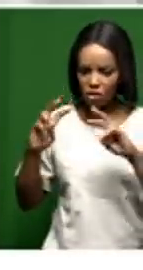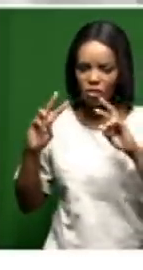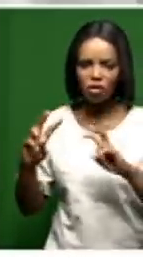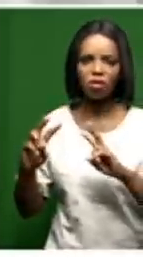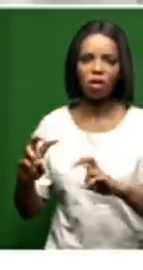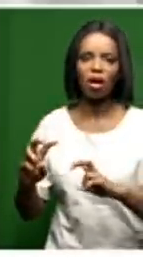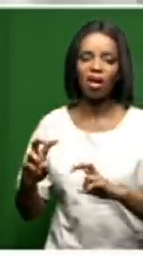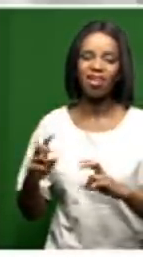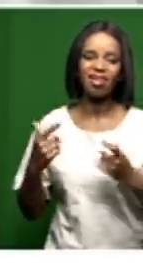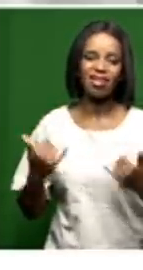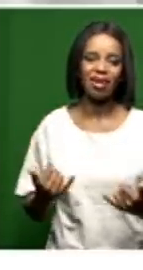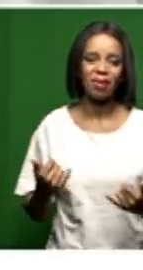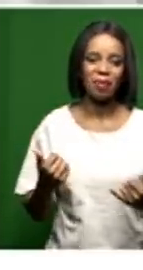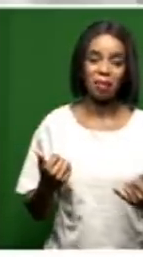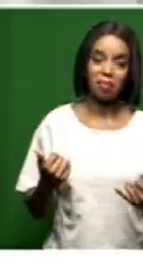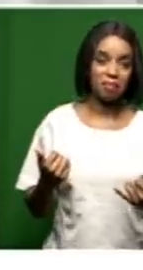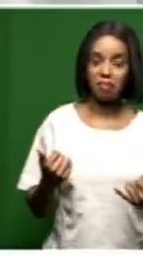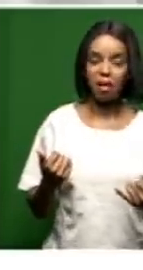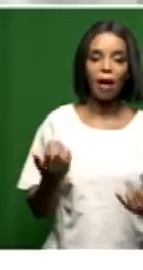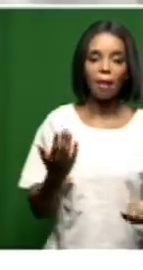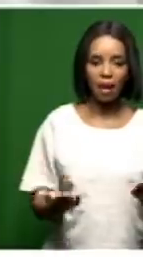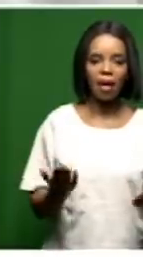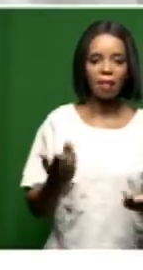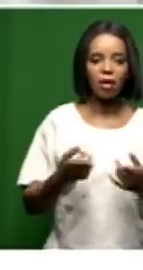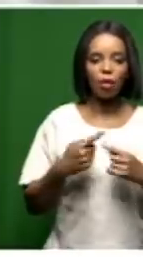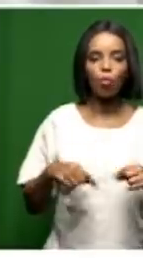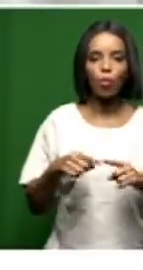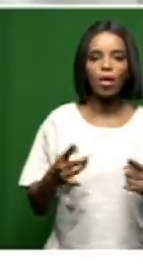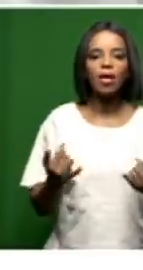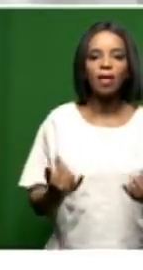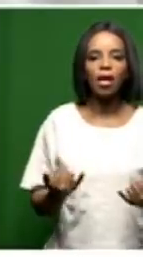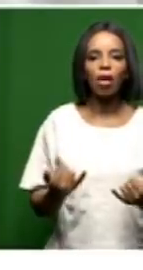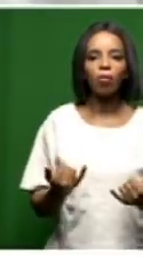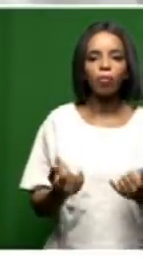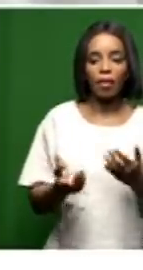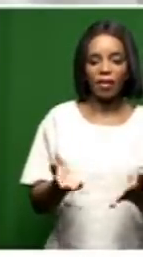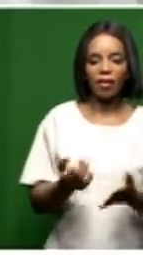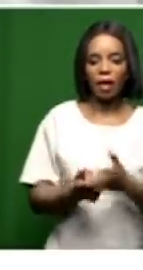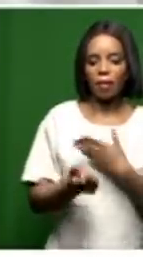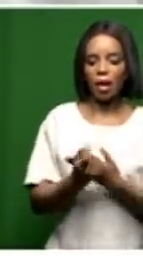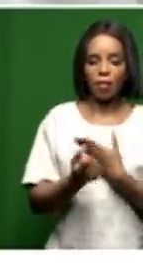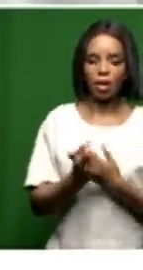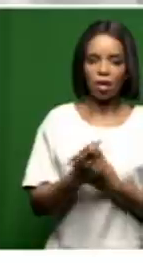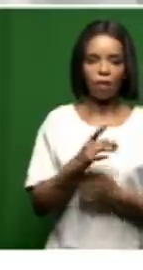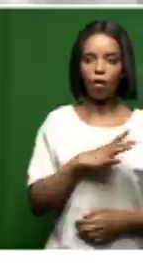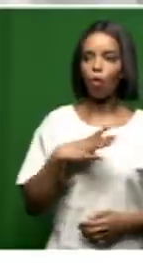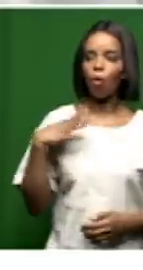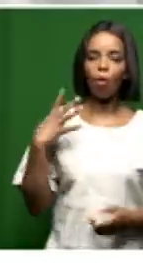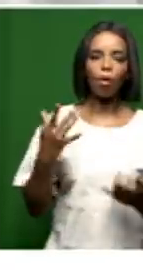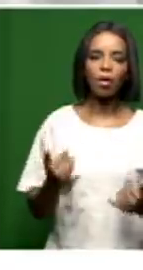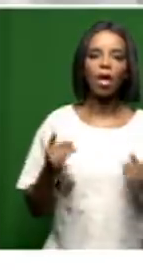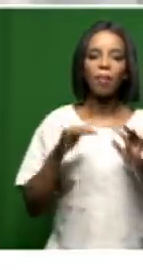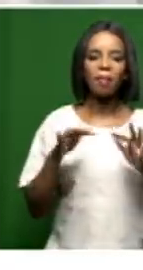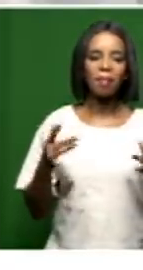the consequences? Maybe indeed we have been subjected to this rot for far too long, that people have been numbed,